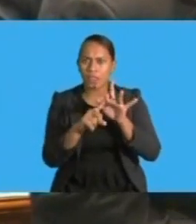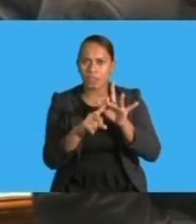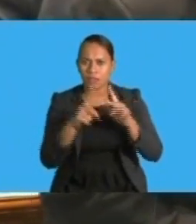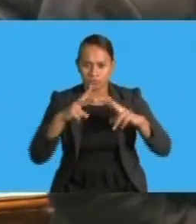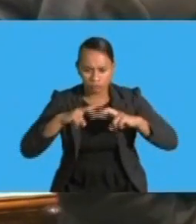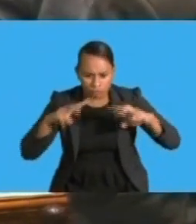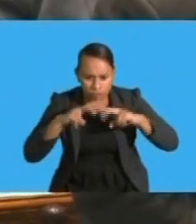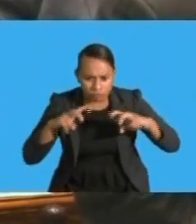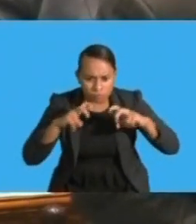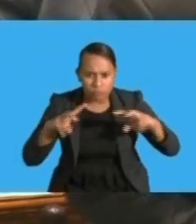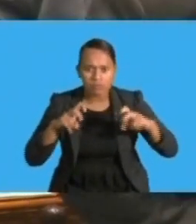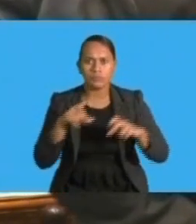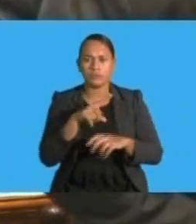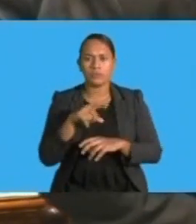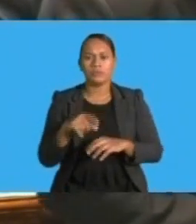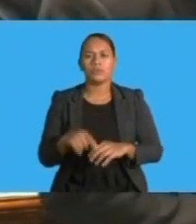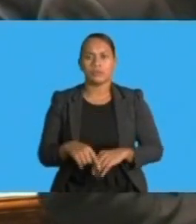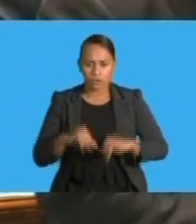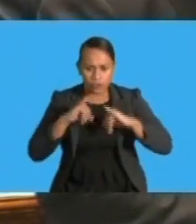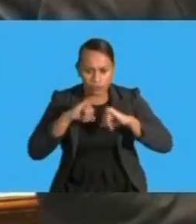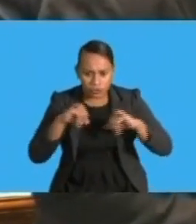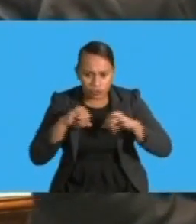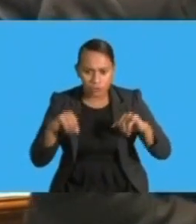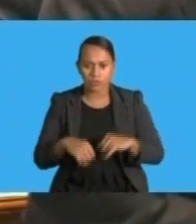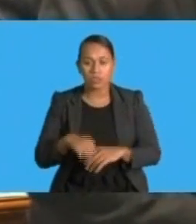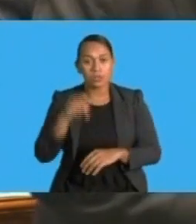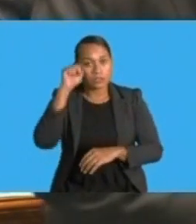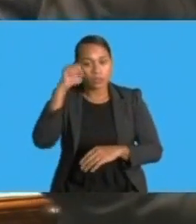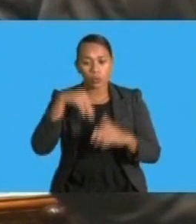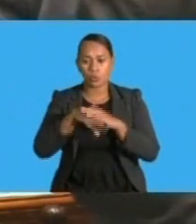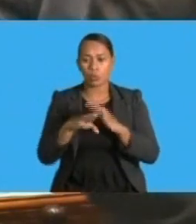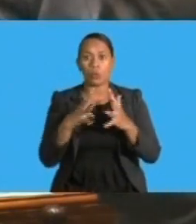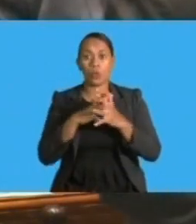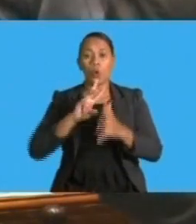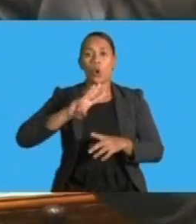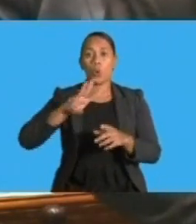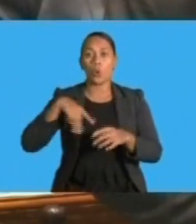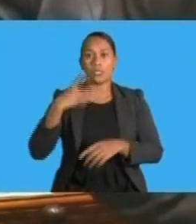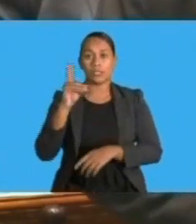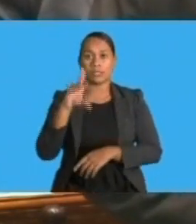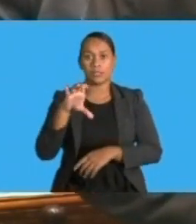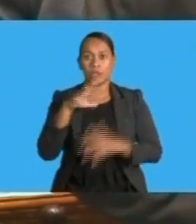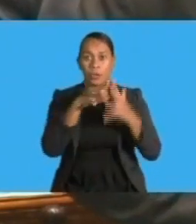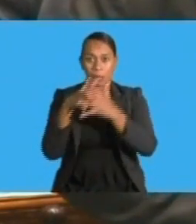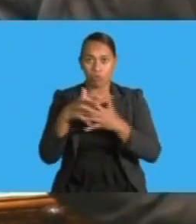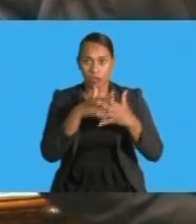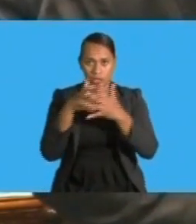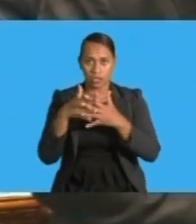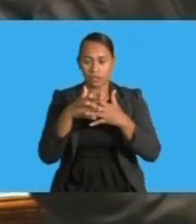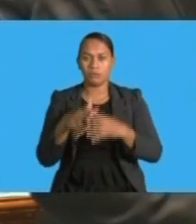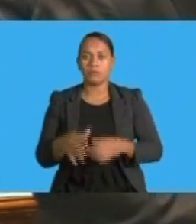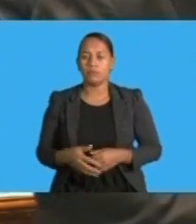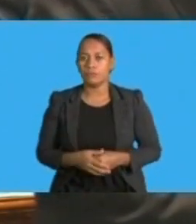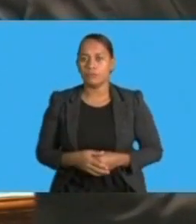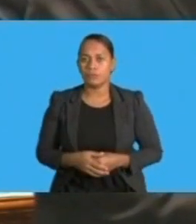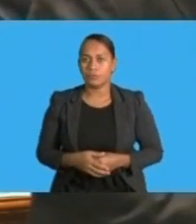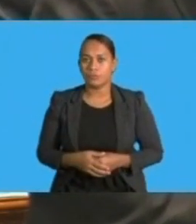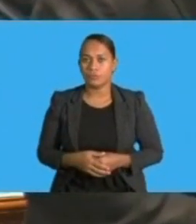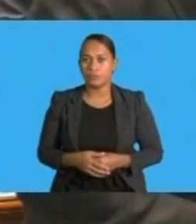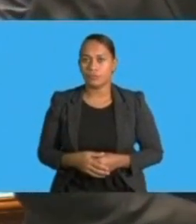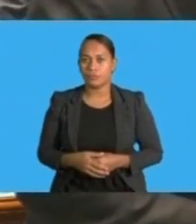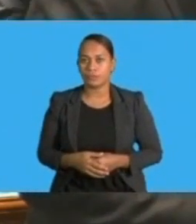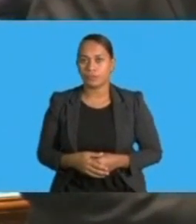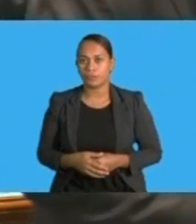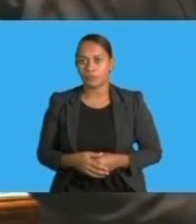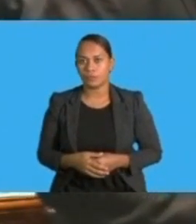United States of America. And I've also been briefed lately by the Commissioner of Police that the allocation for this